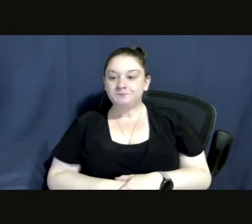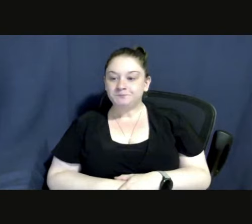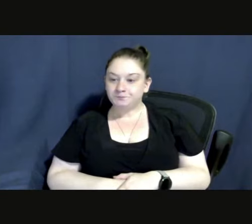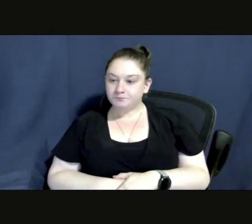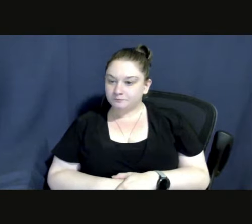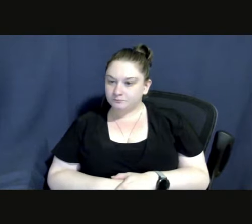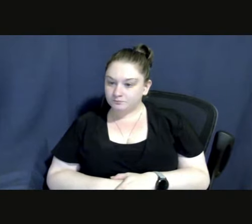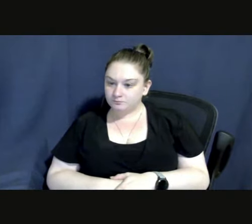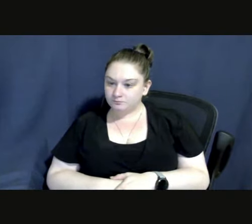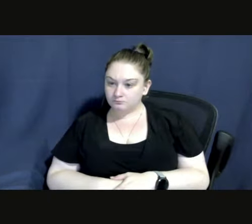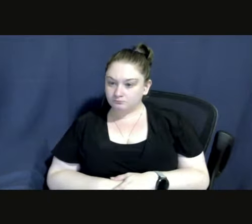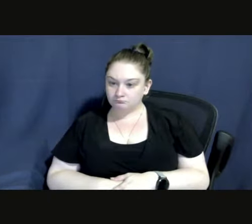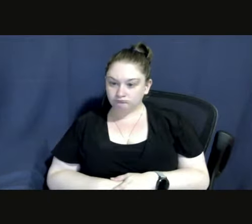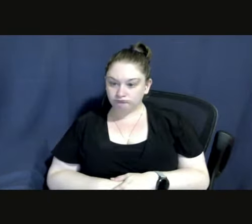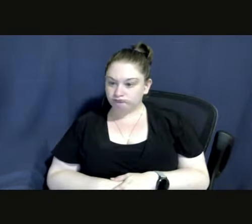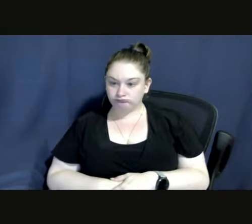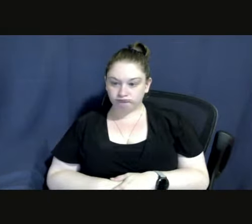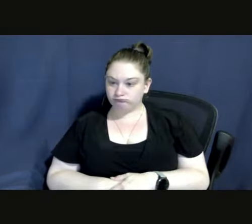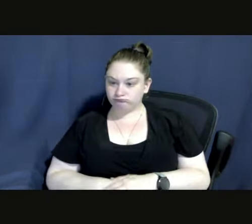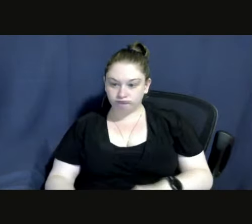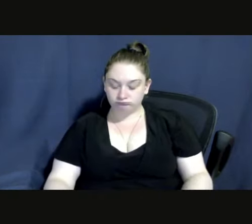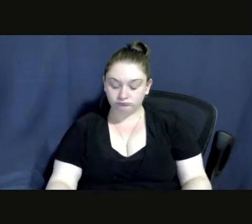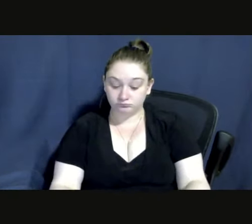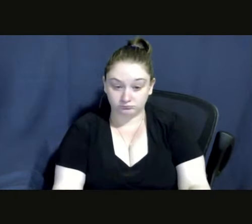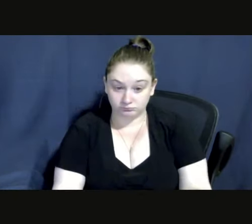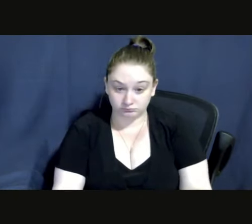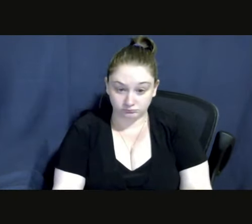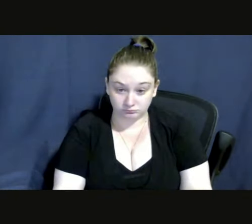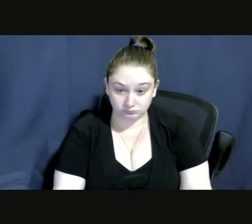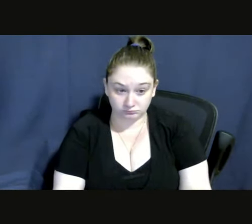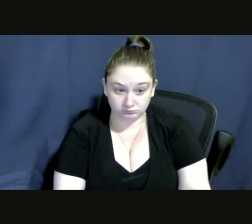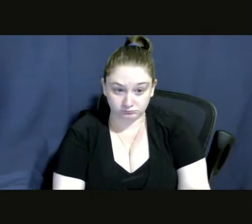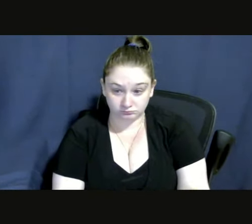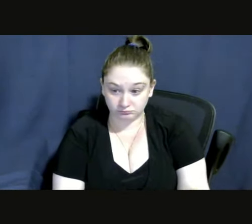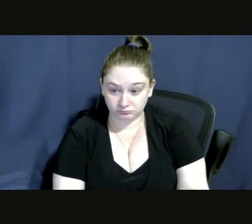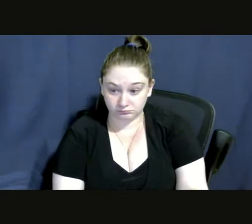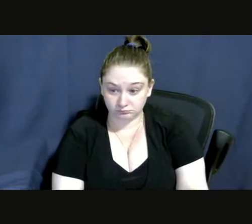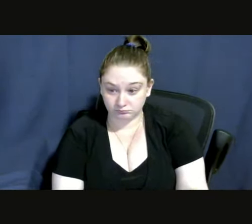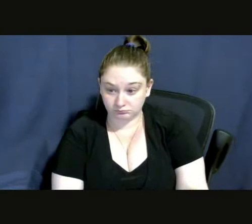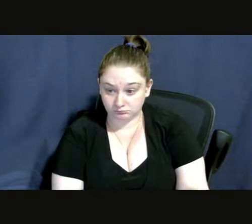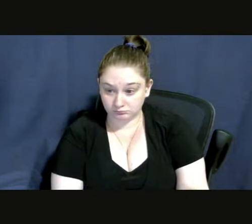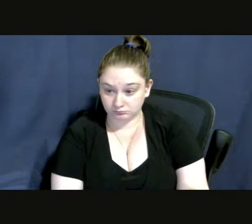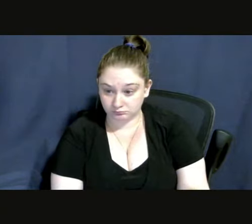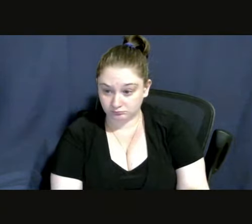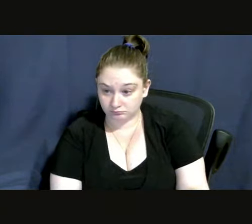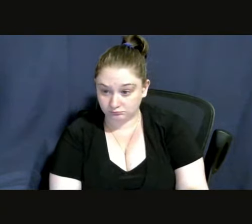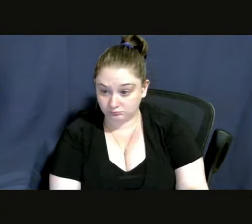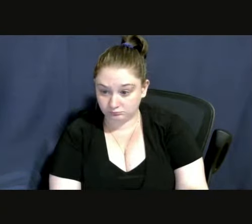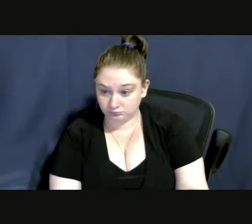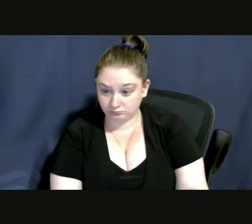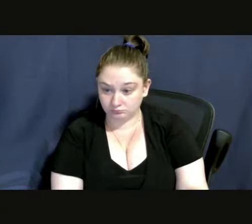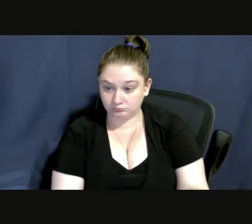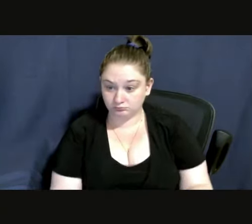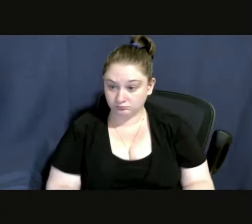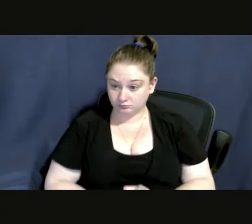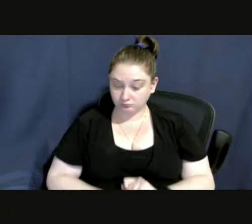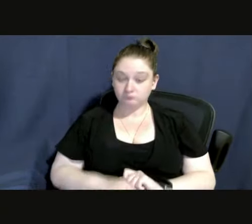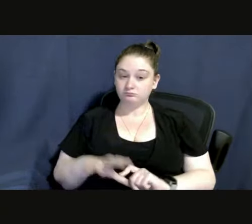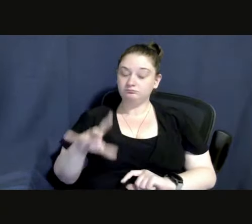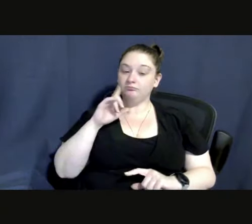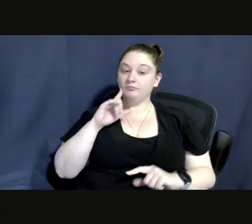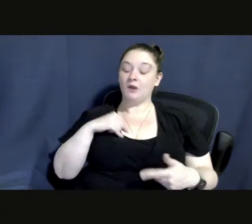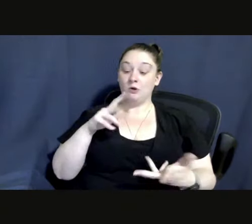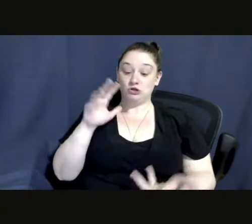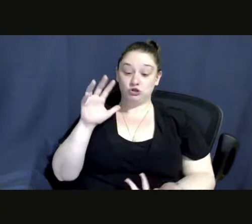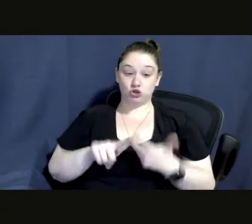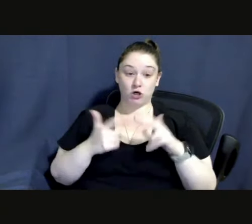That beginning fund balance is about more than $4 million less than we started in 2023. So